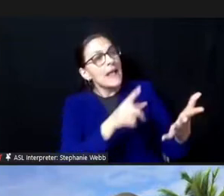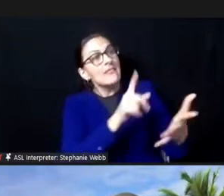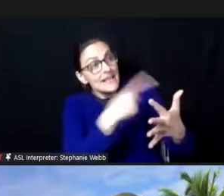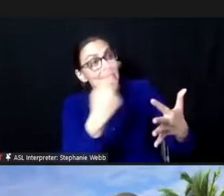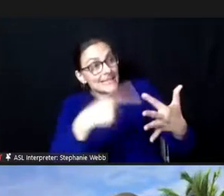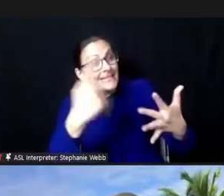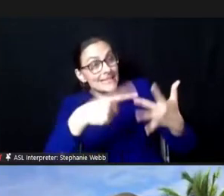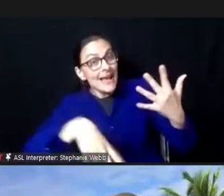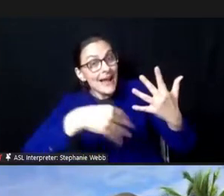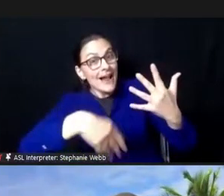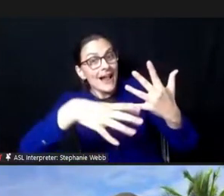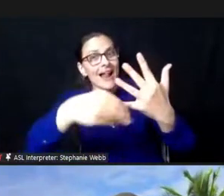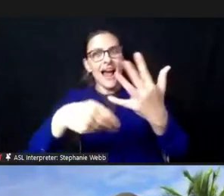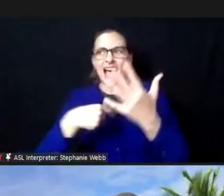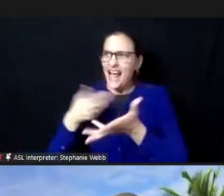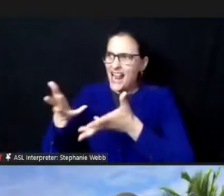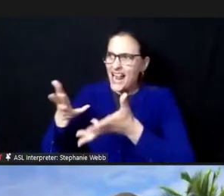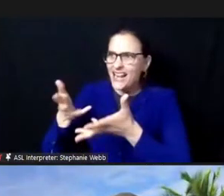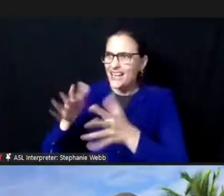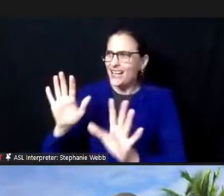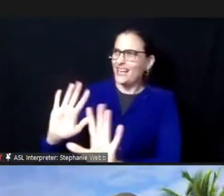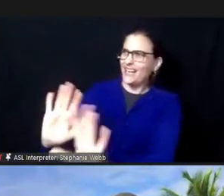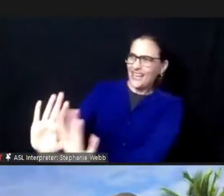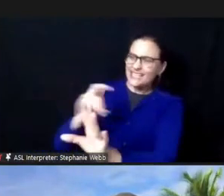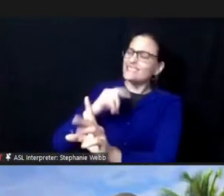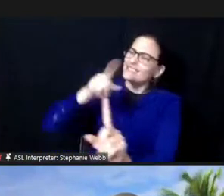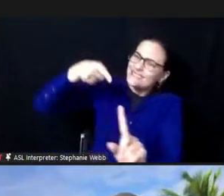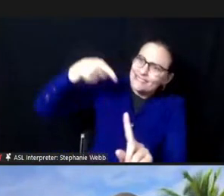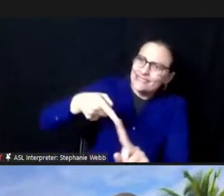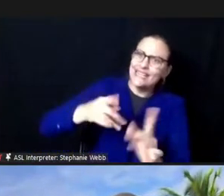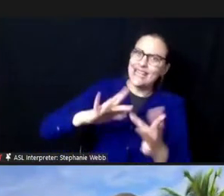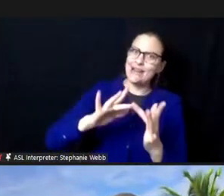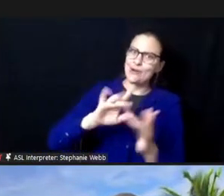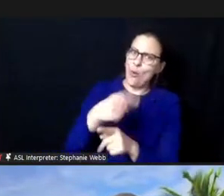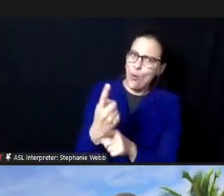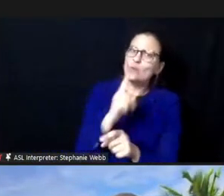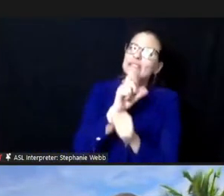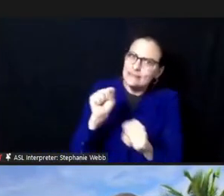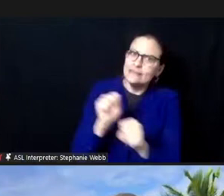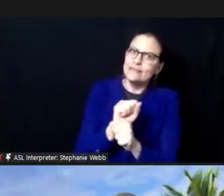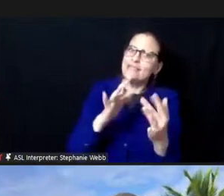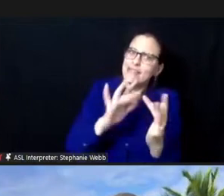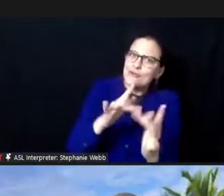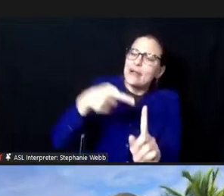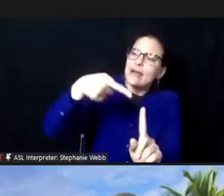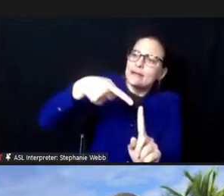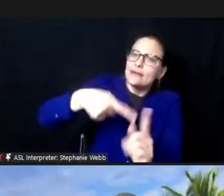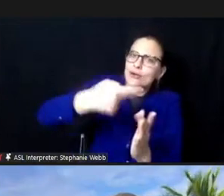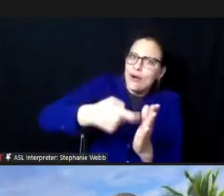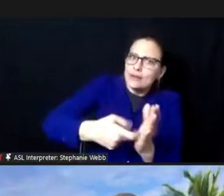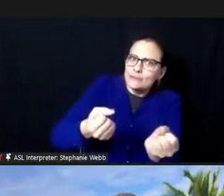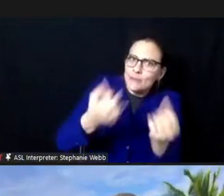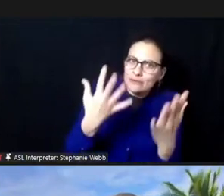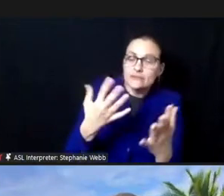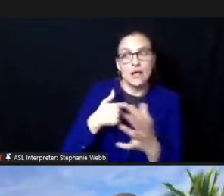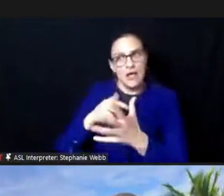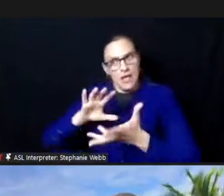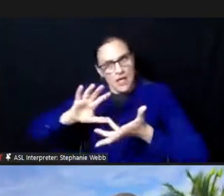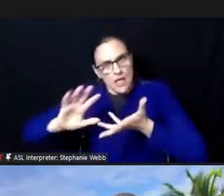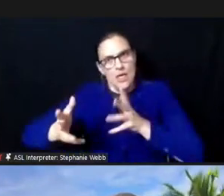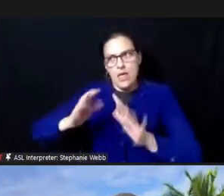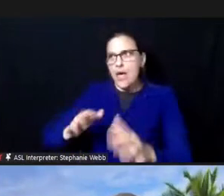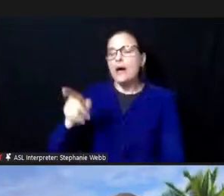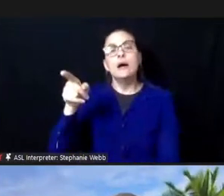about what the true cost was going to be for having just internet. And it took a while to work with that. They kept trying to add